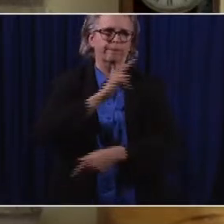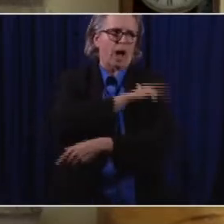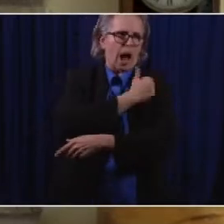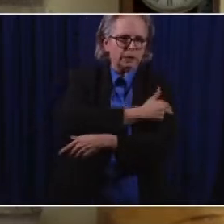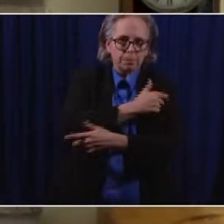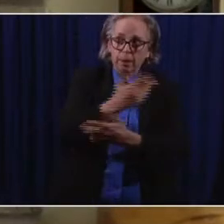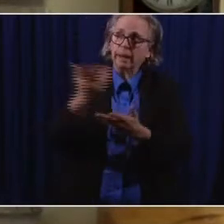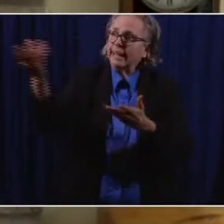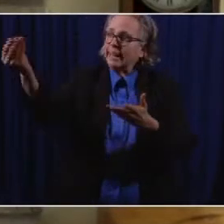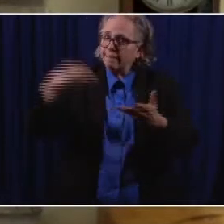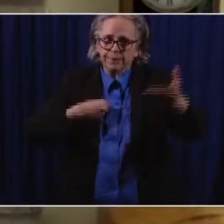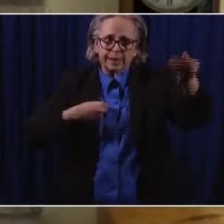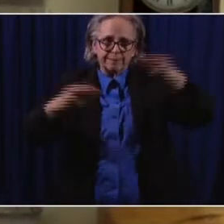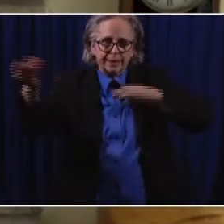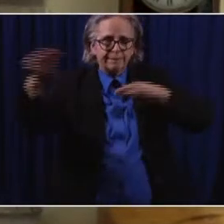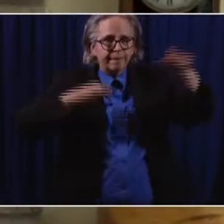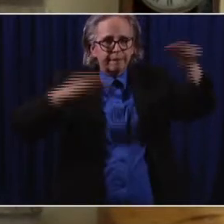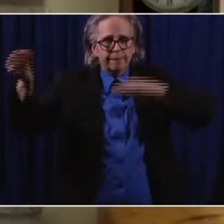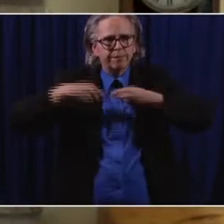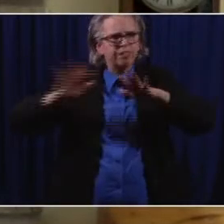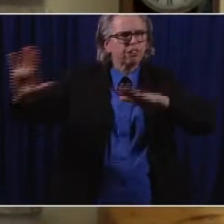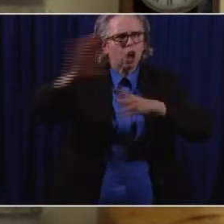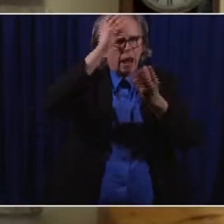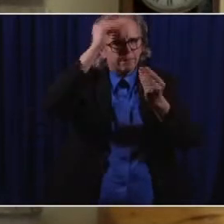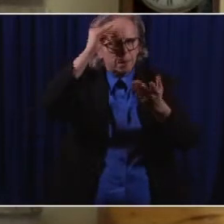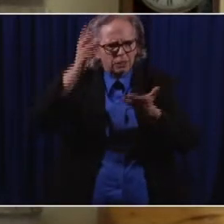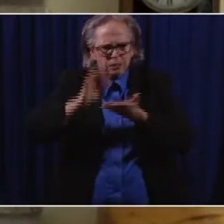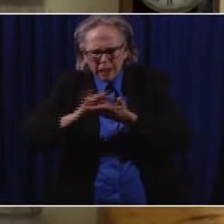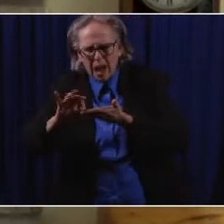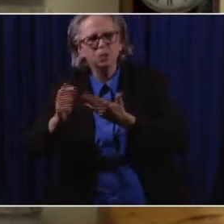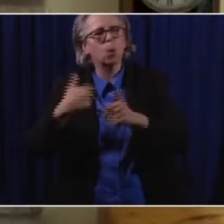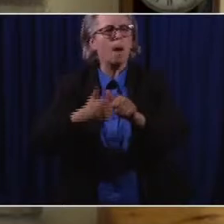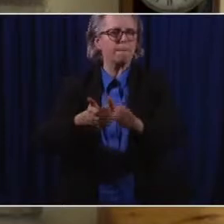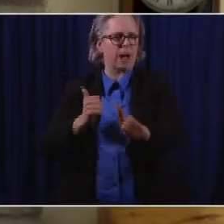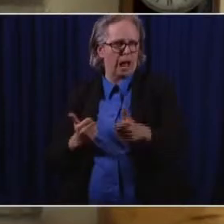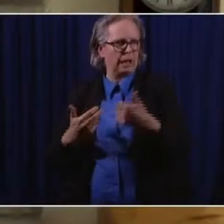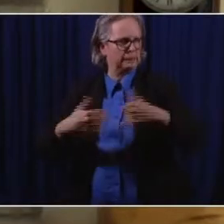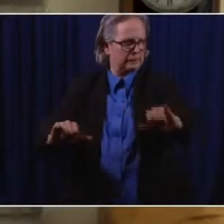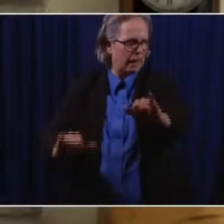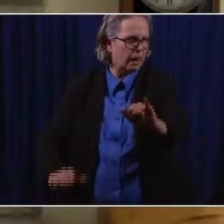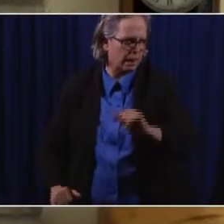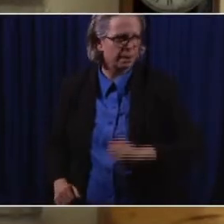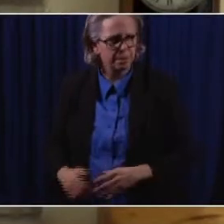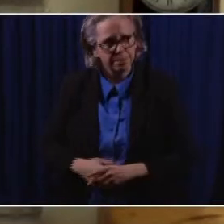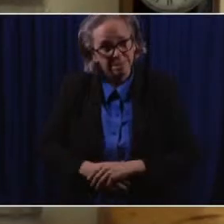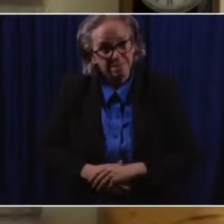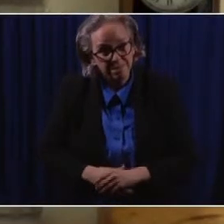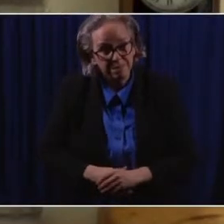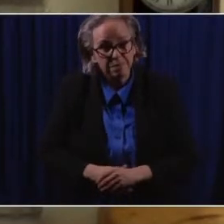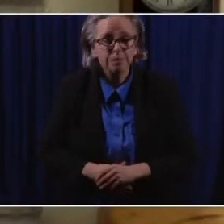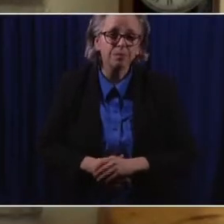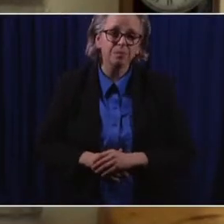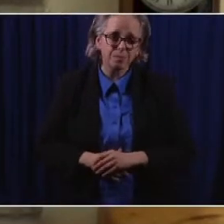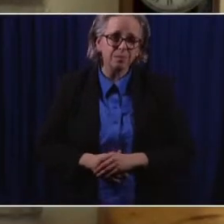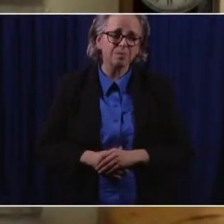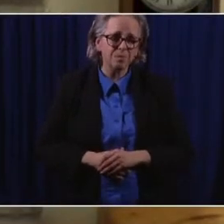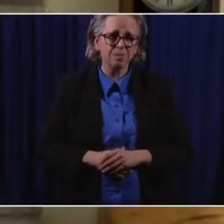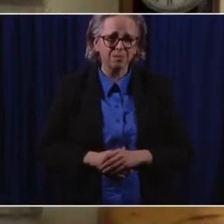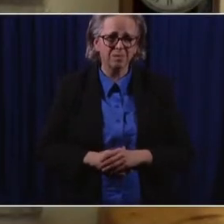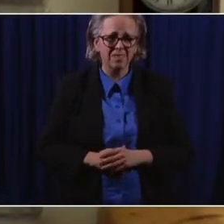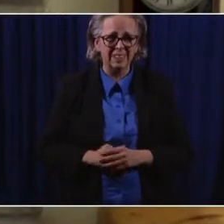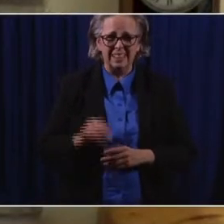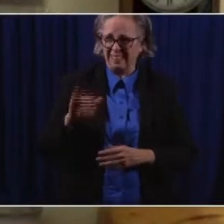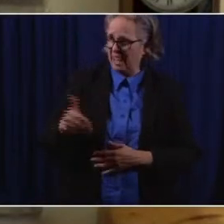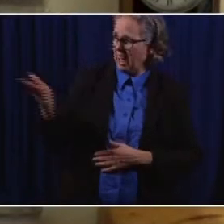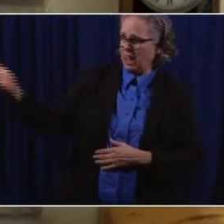that they need, particularly that kind of care. So let's look at several of these. This is number